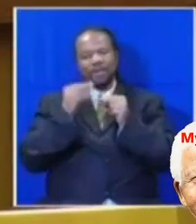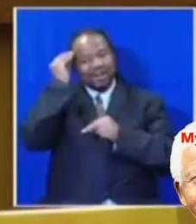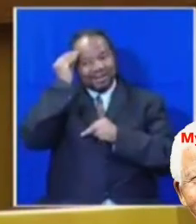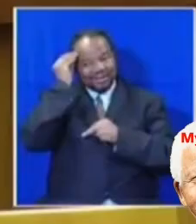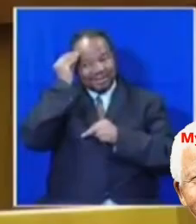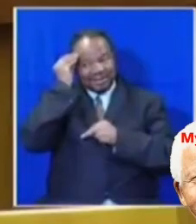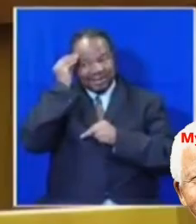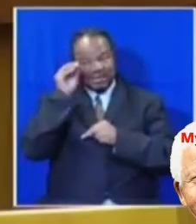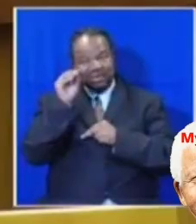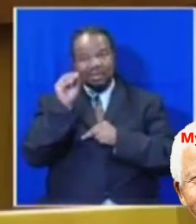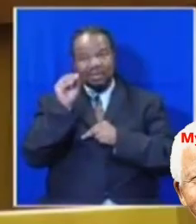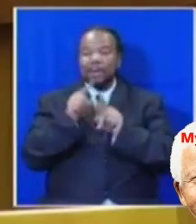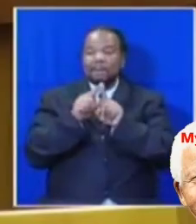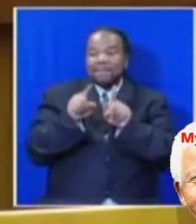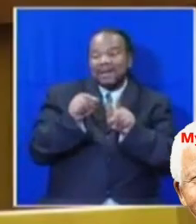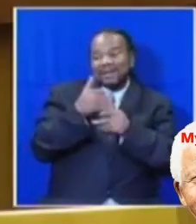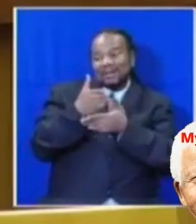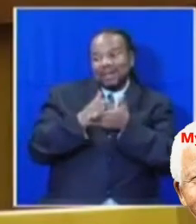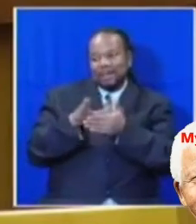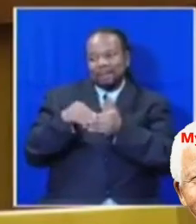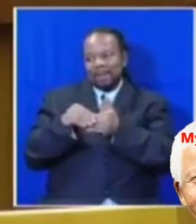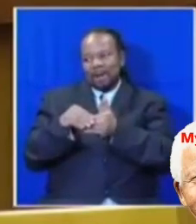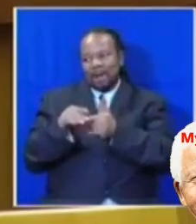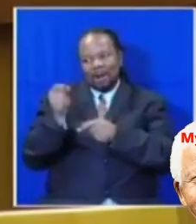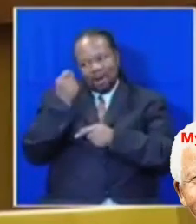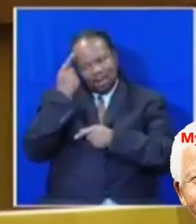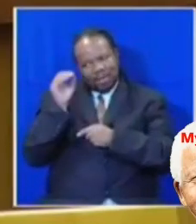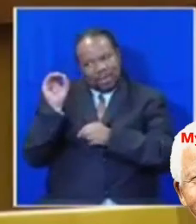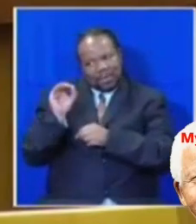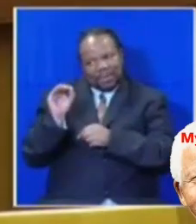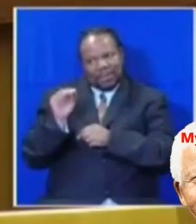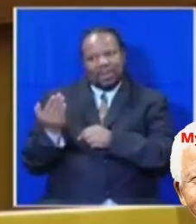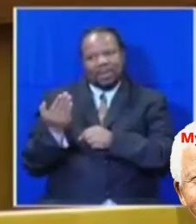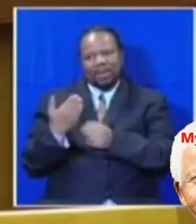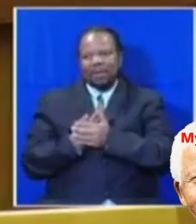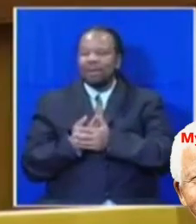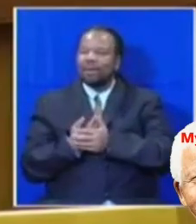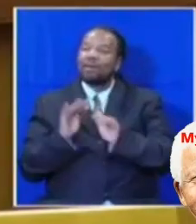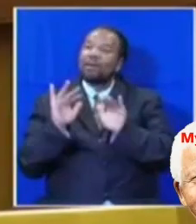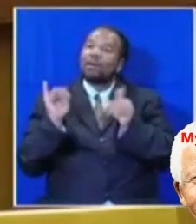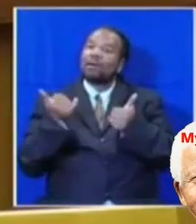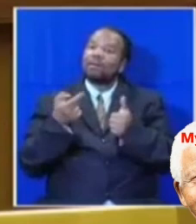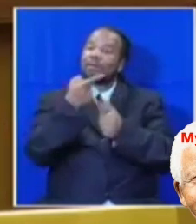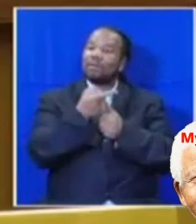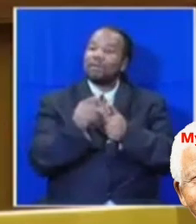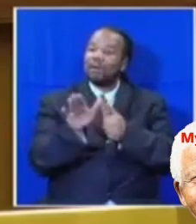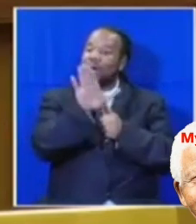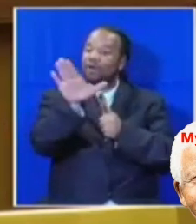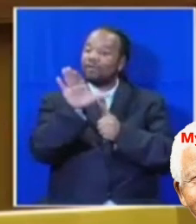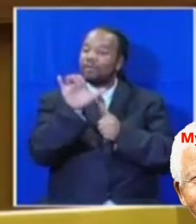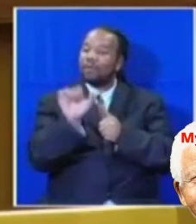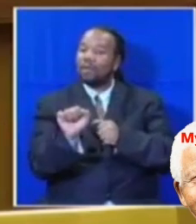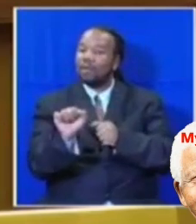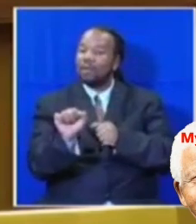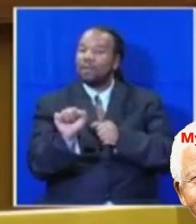which are not understood by some members of this side of the House, and that our continent, on the basis that we